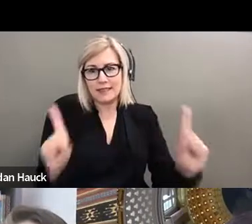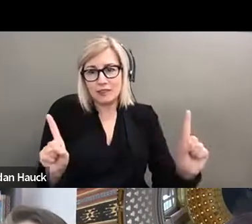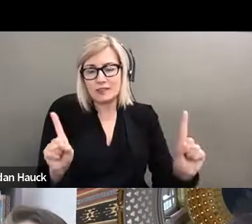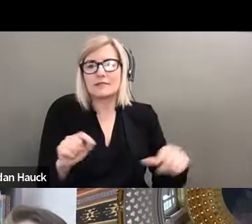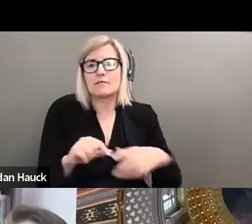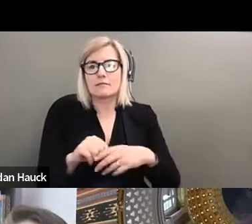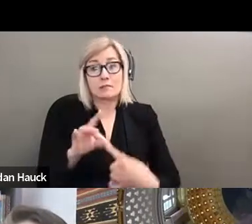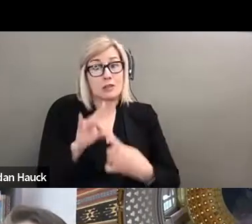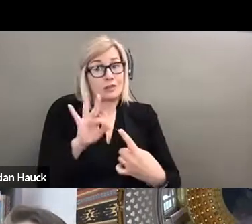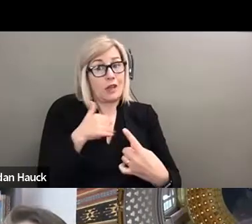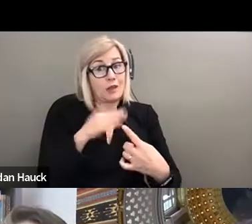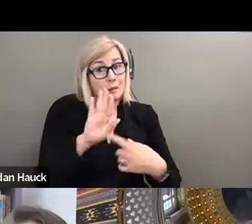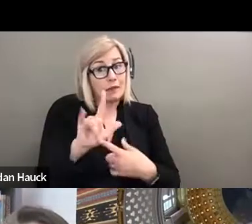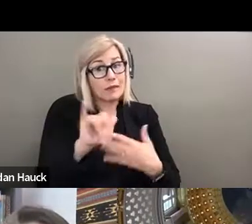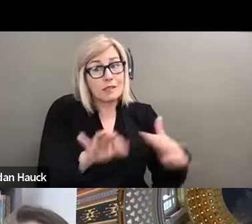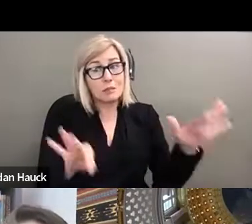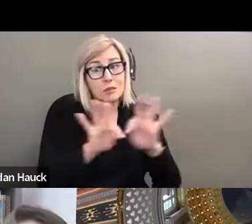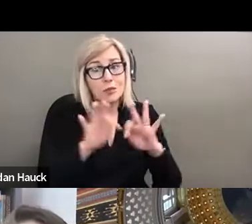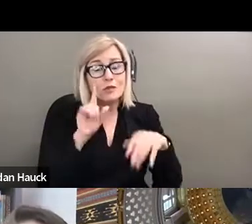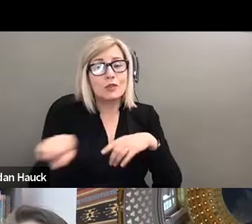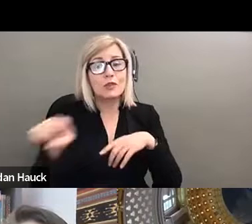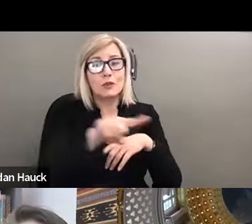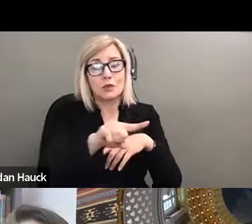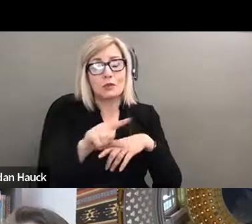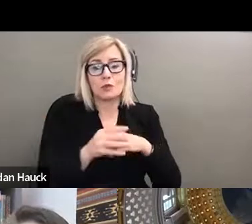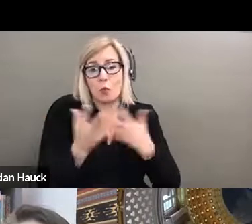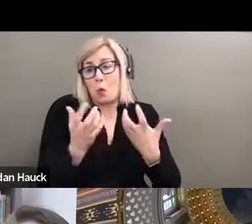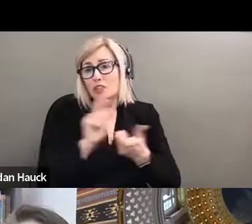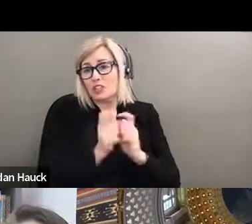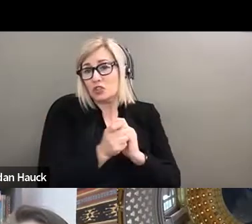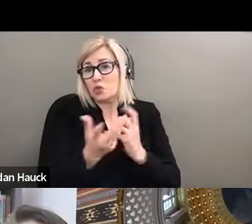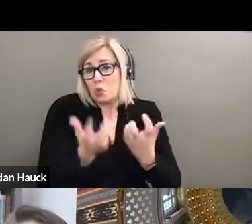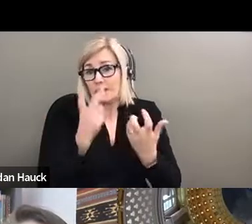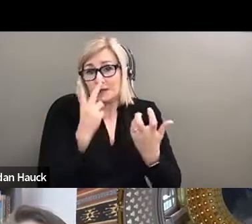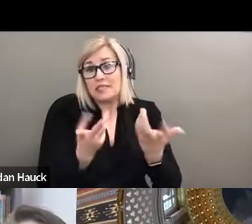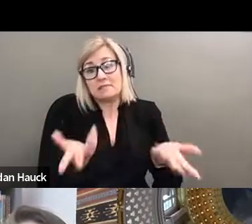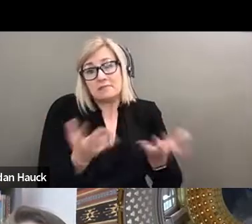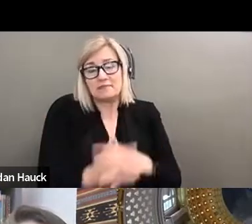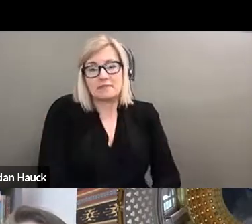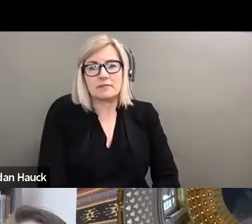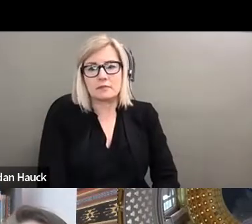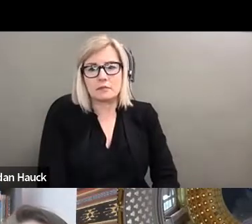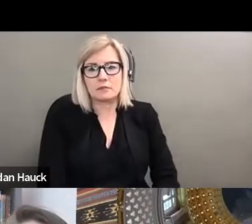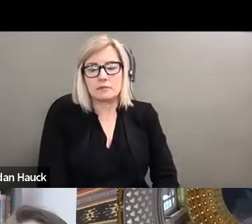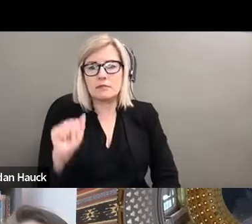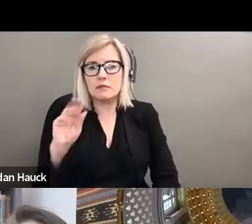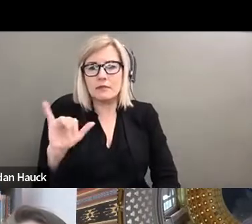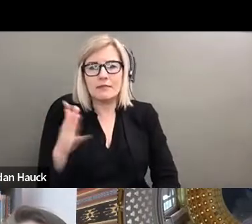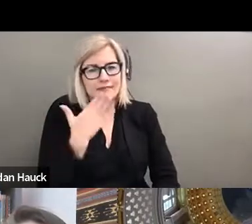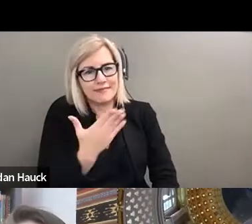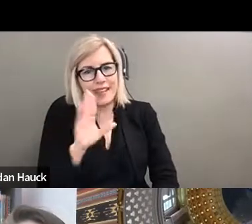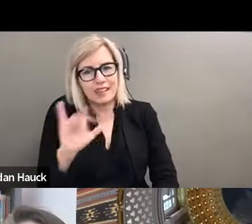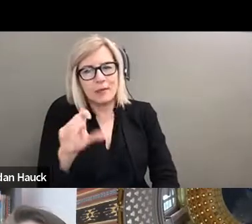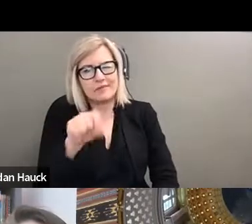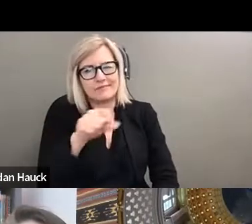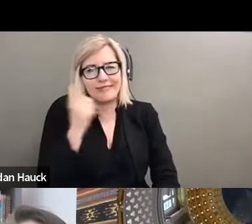especially if you have a bill that's important to you or a change you would like to see. So thanks, Bill. Yeah, I